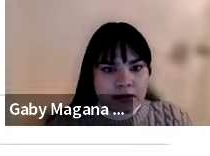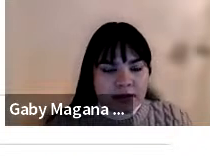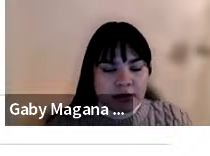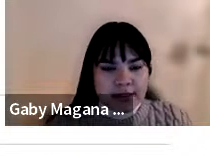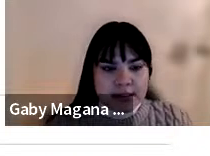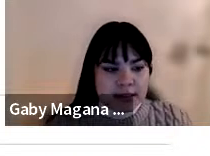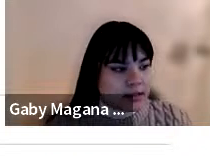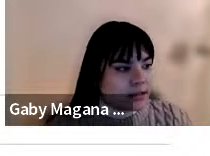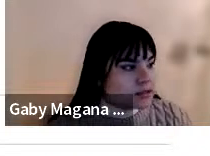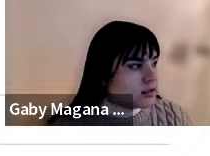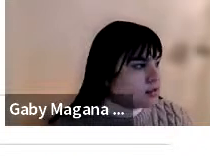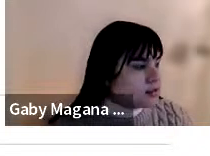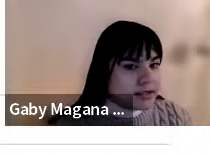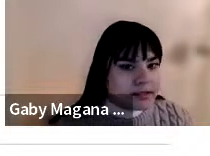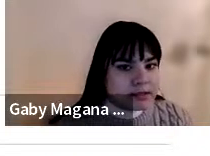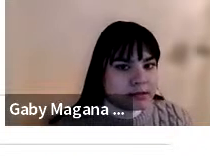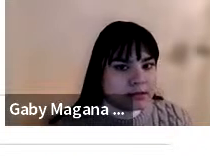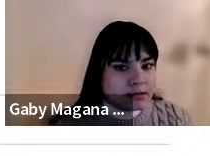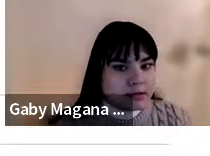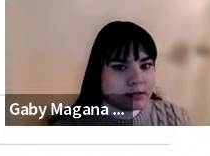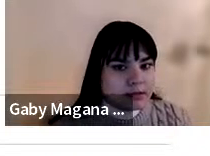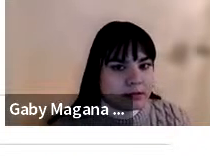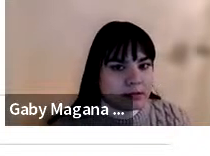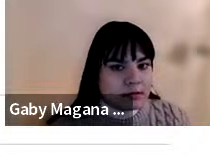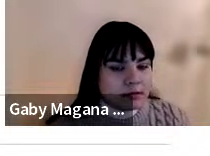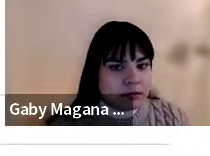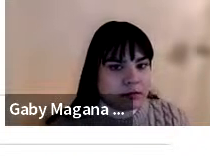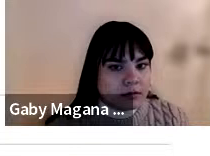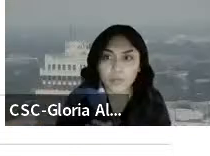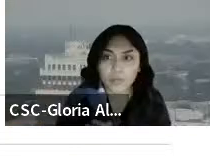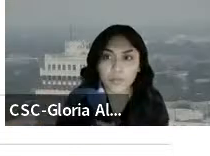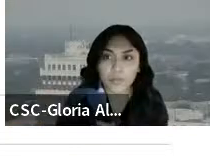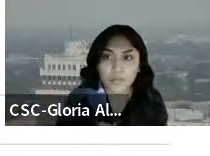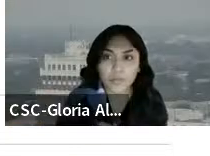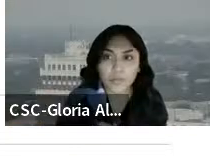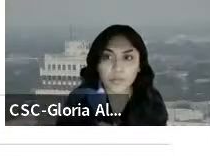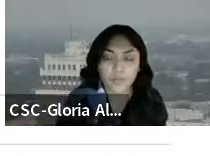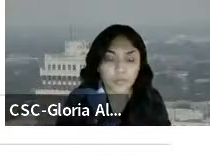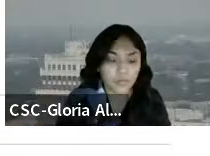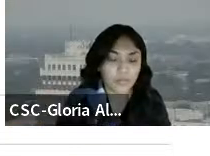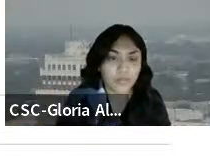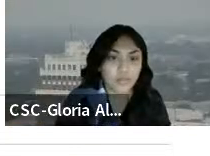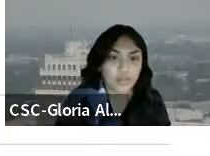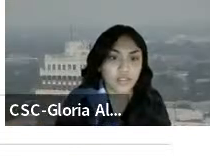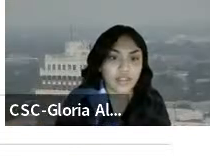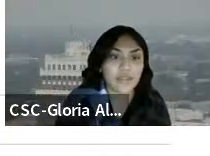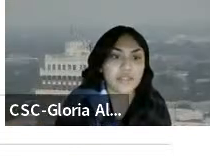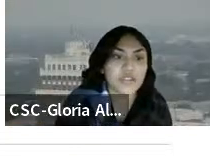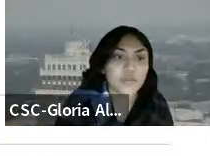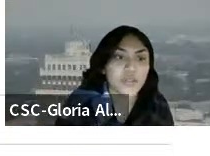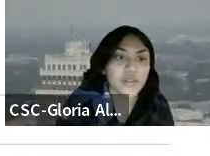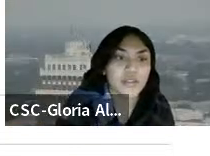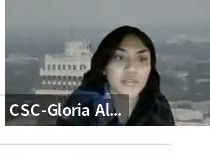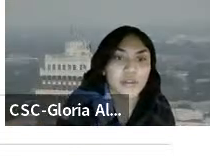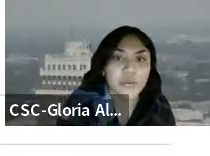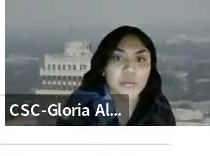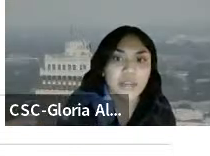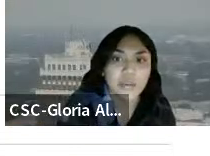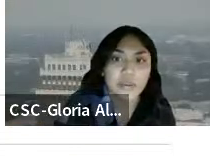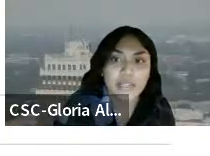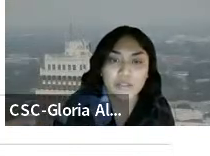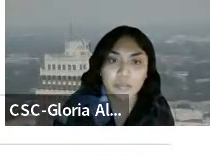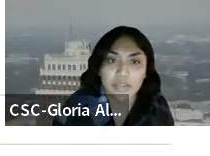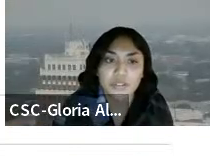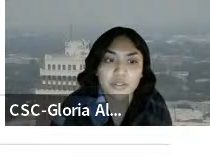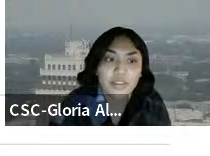And try pressing *6. Can you hear me now? Yeah. Yeah. Yeah. I was just wondering if there